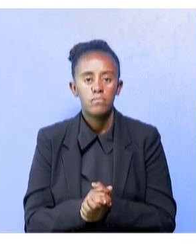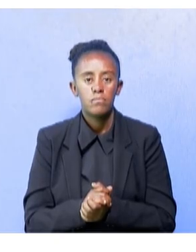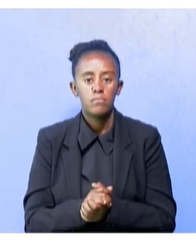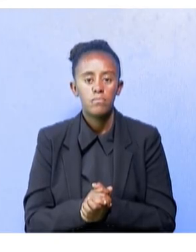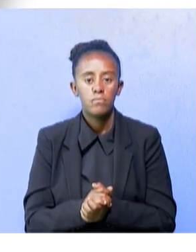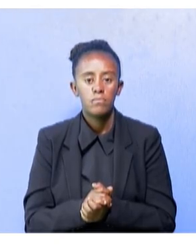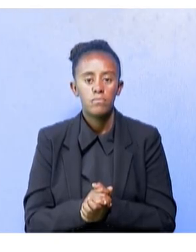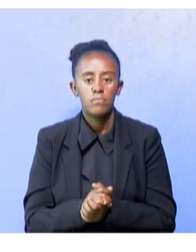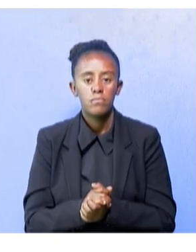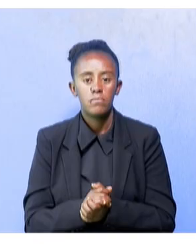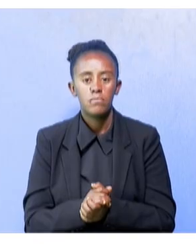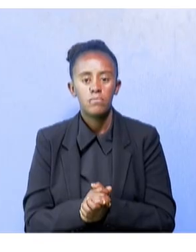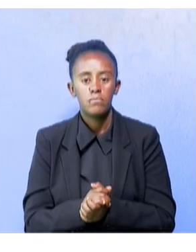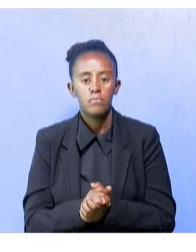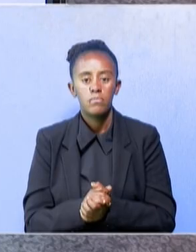Yeah, there are some